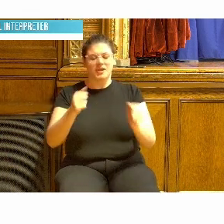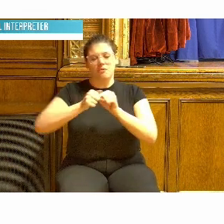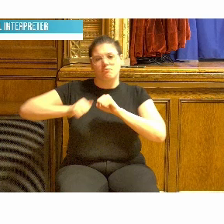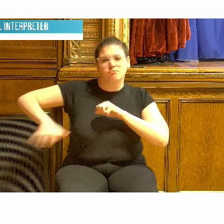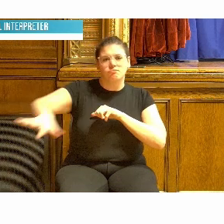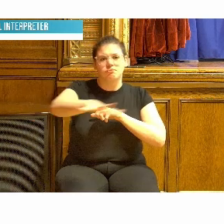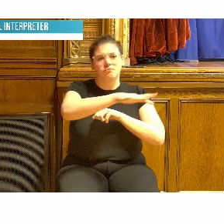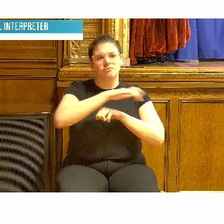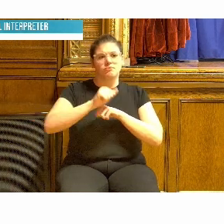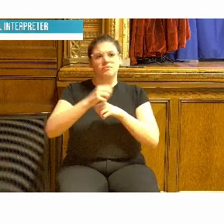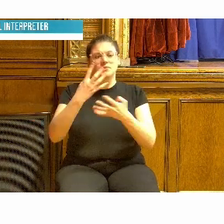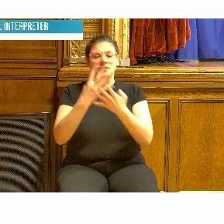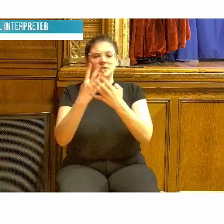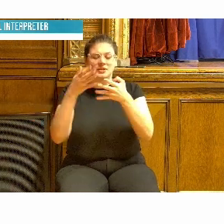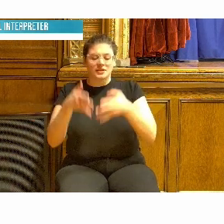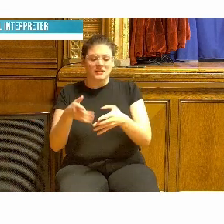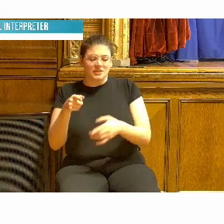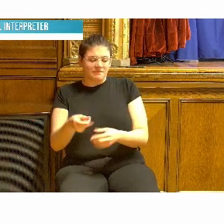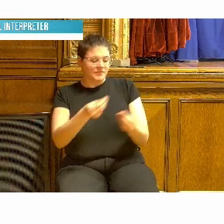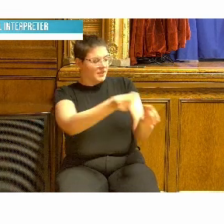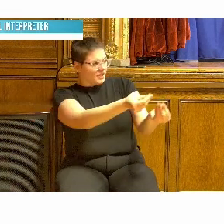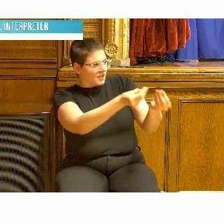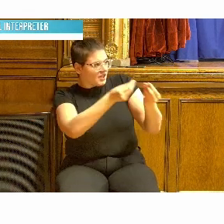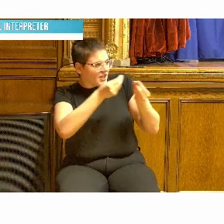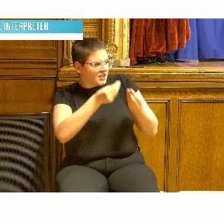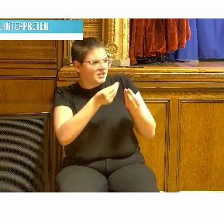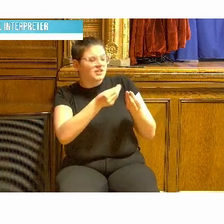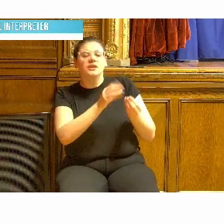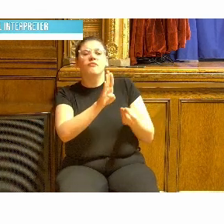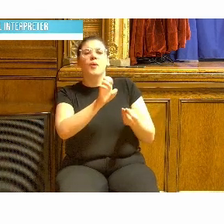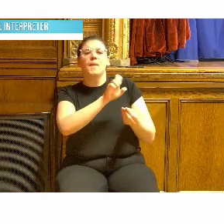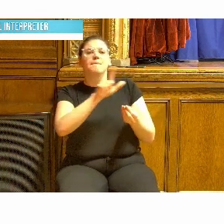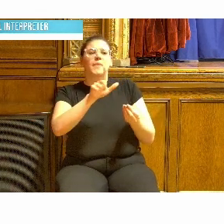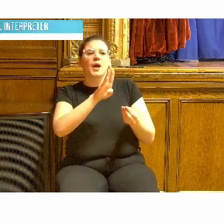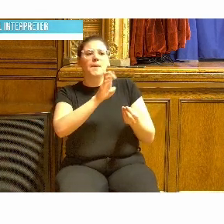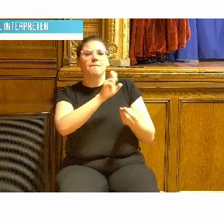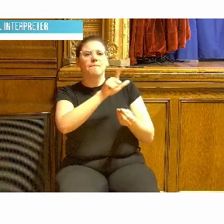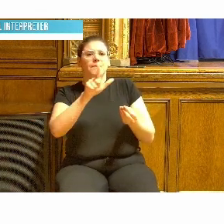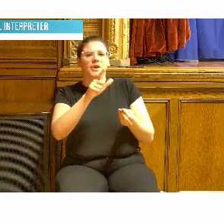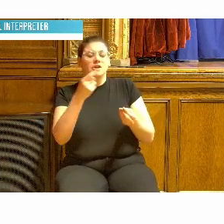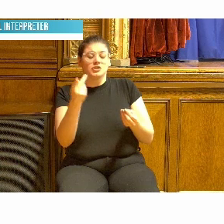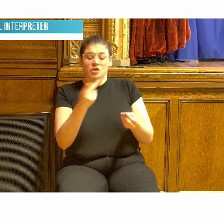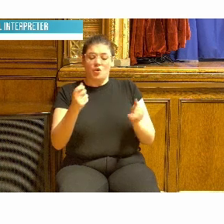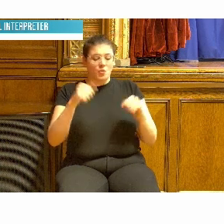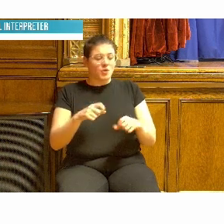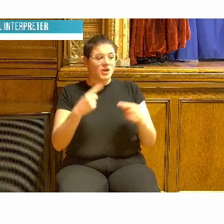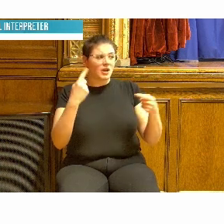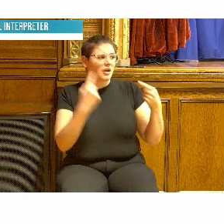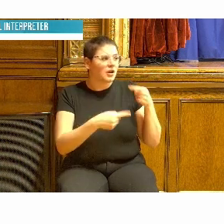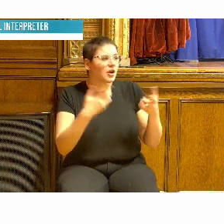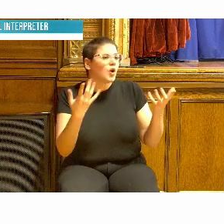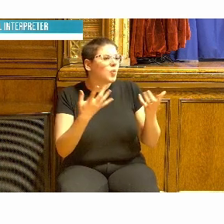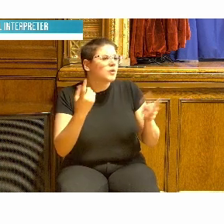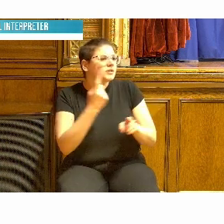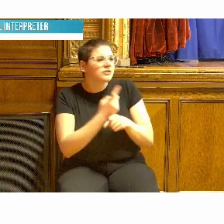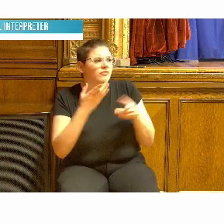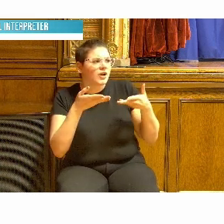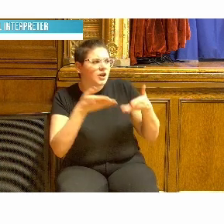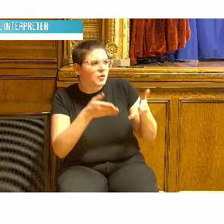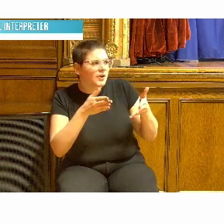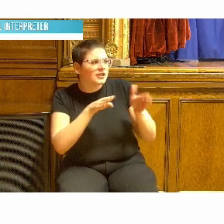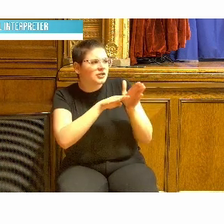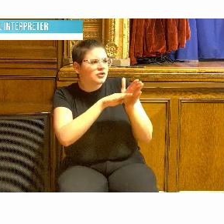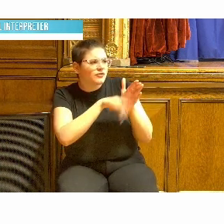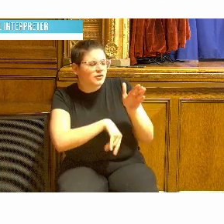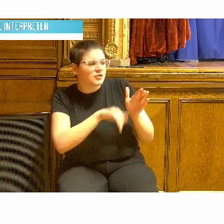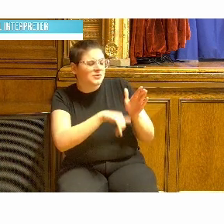They provided us with a bail reform bill that we could argue about what's the right way to reduce violent crime in our